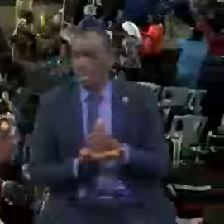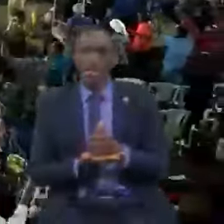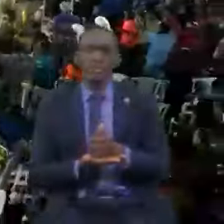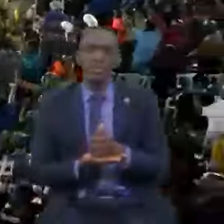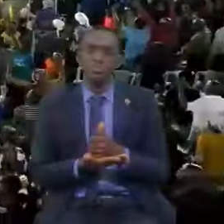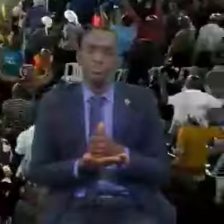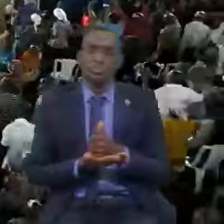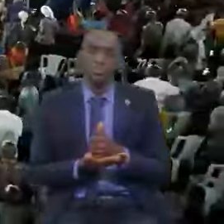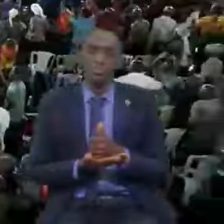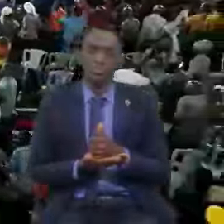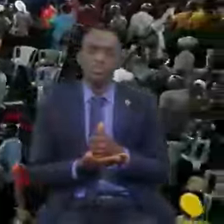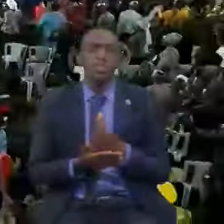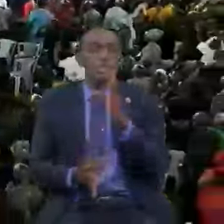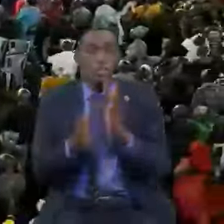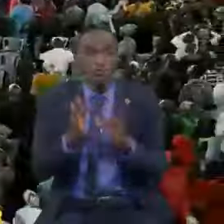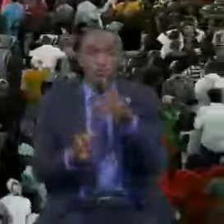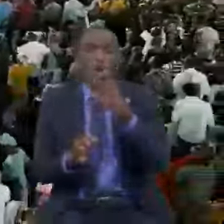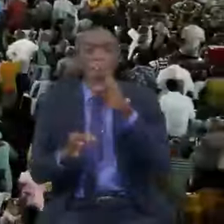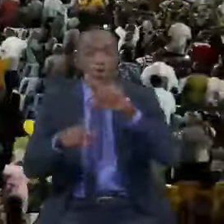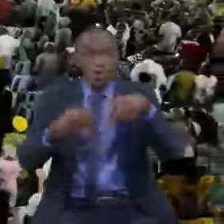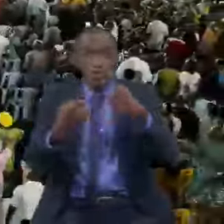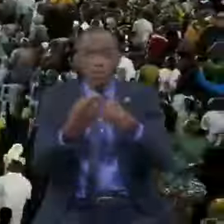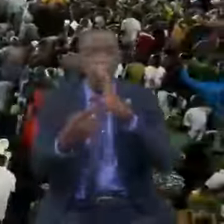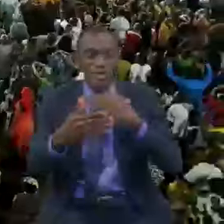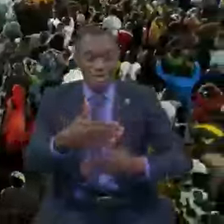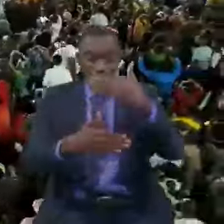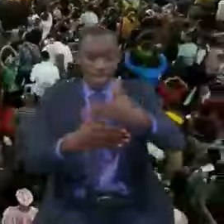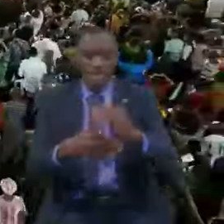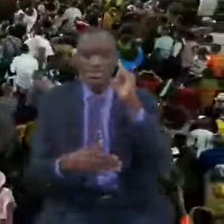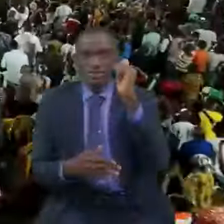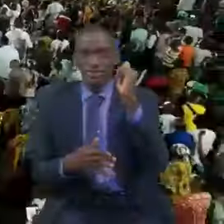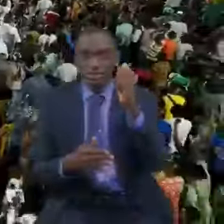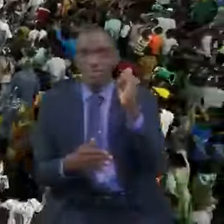If you are going to be the next testimony, say